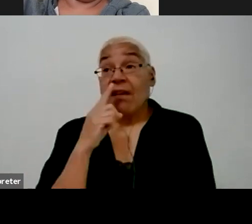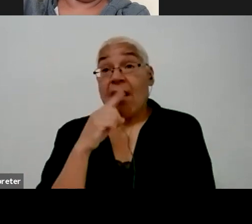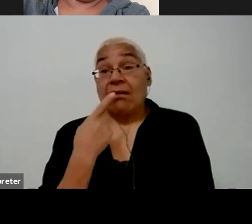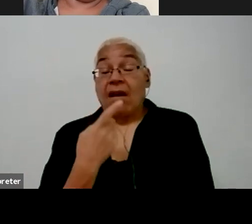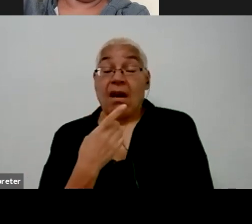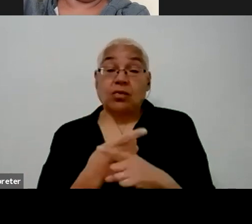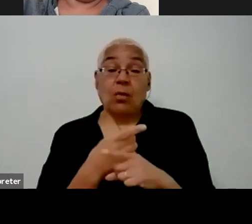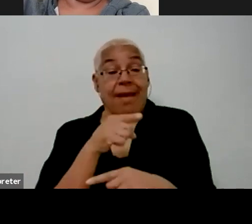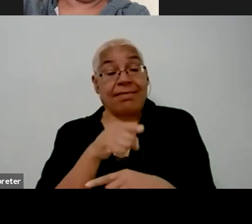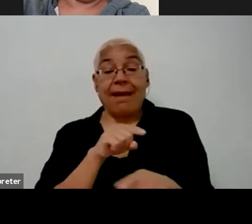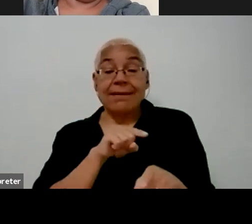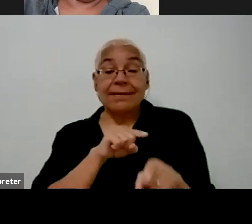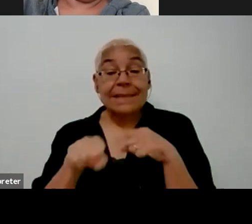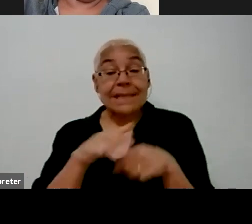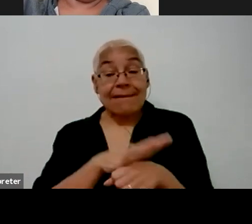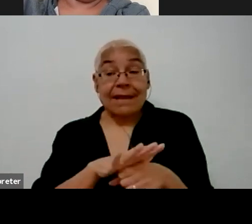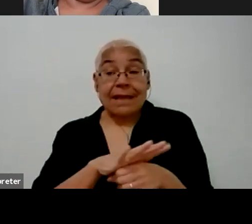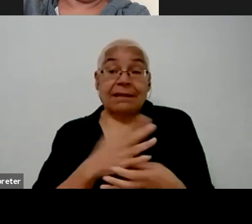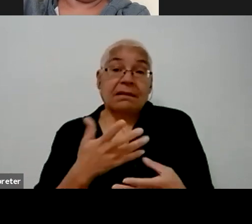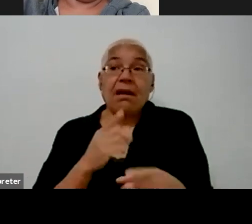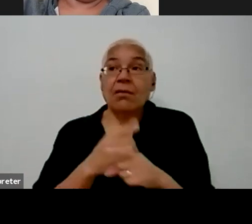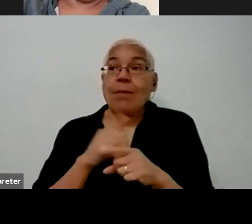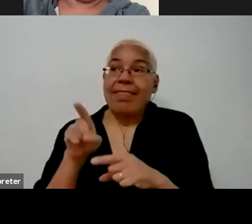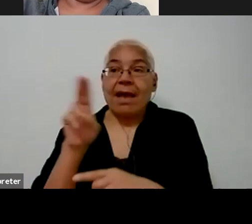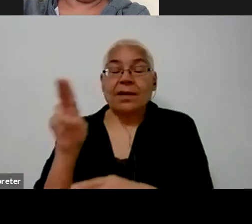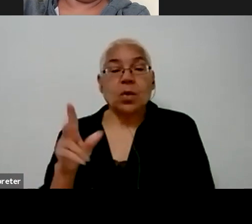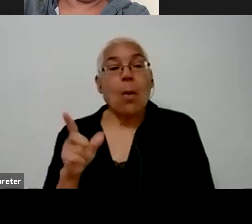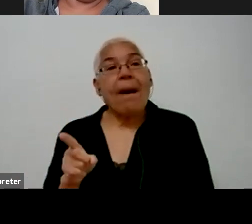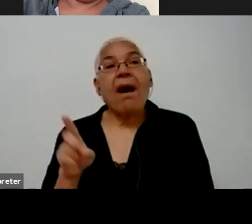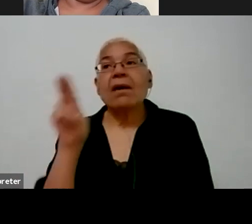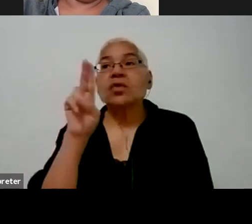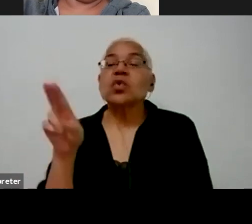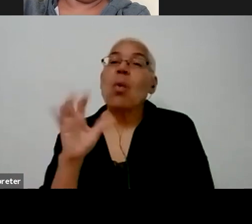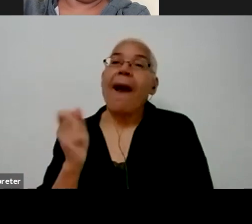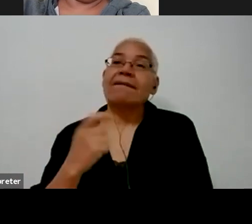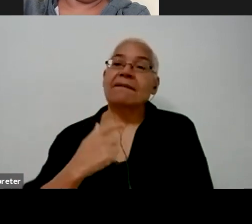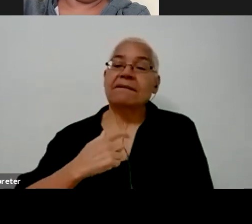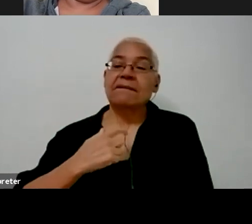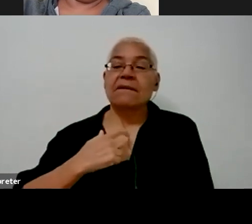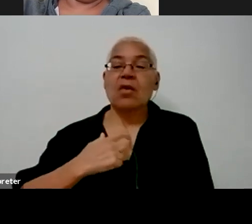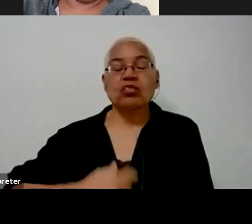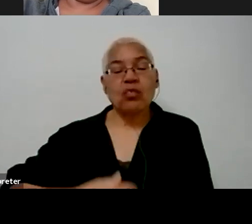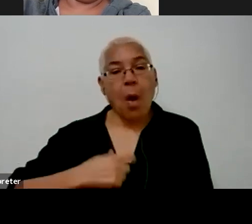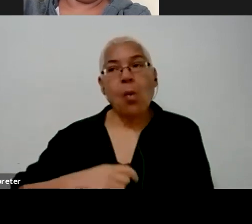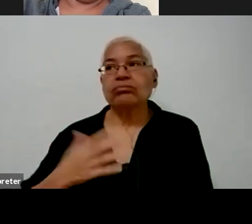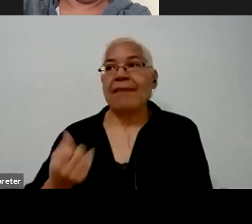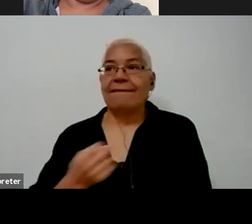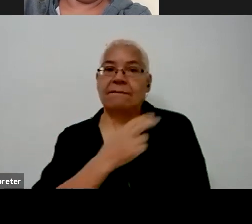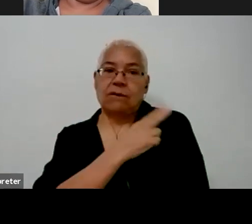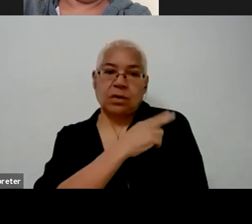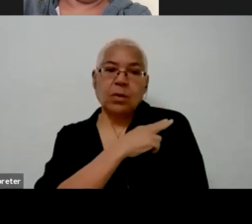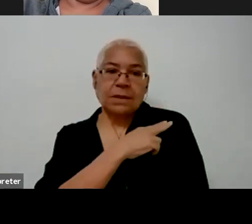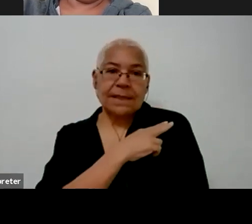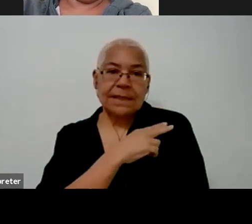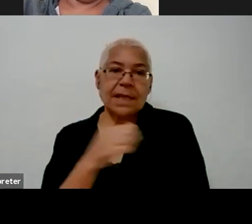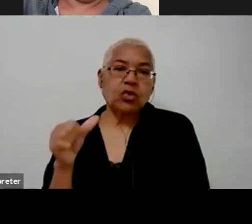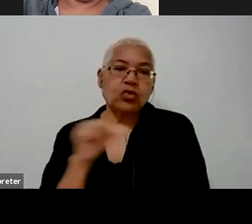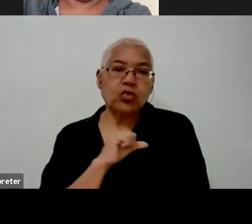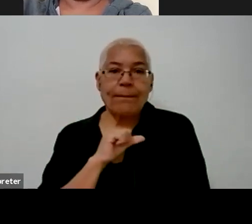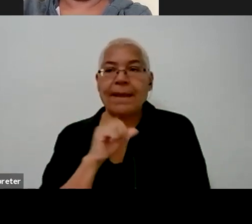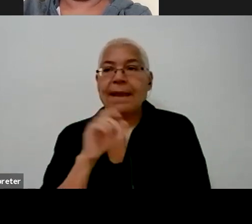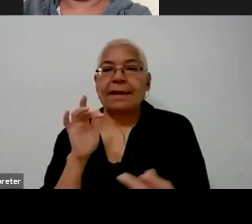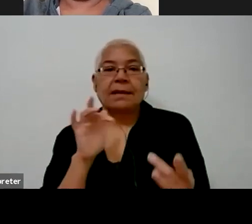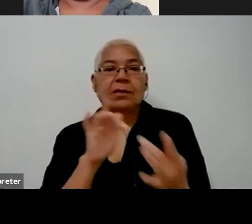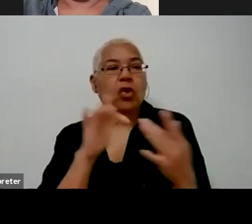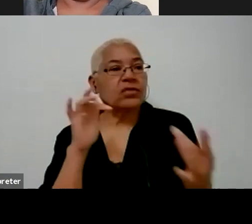what they're doing, but you know, school do have a role to play. The school should be contacting a designated safeguarding lead or